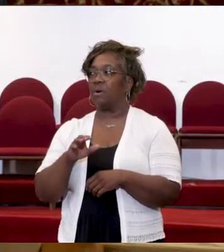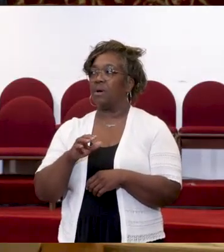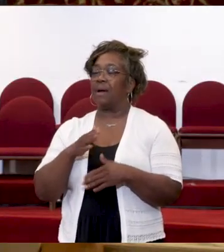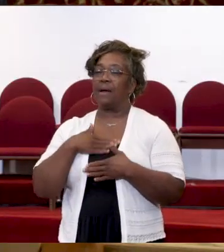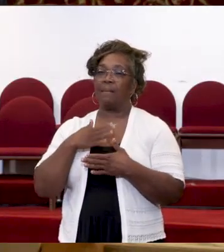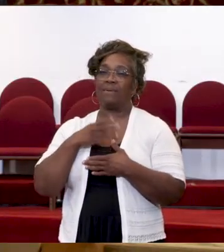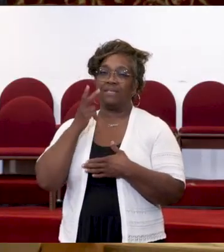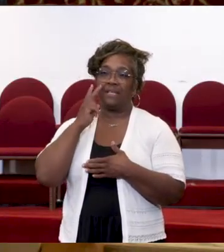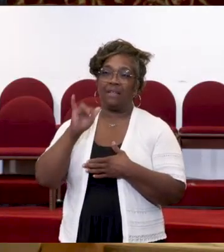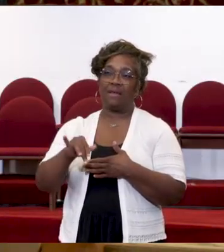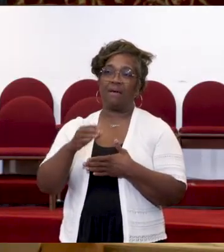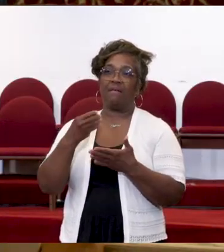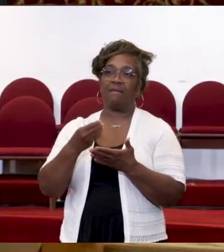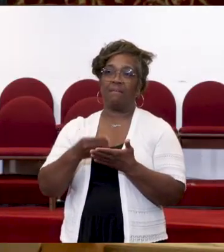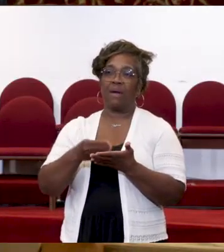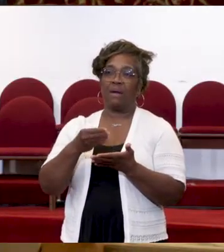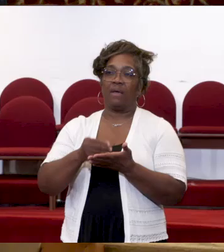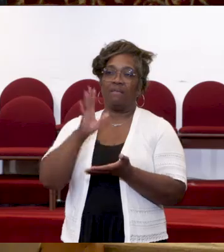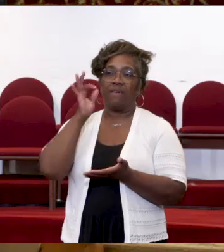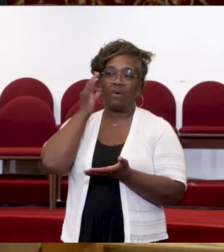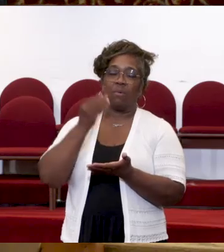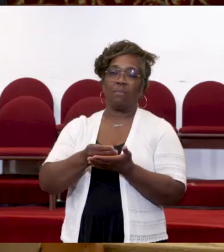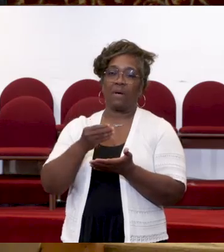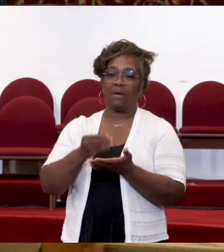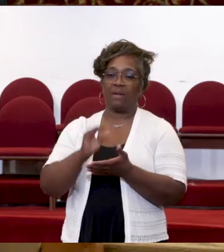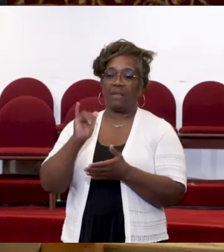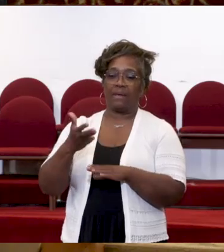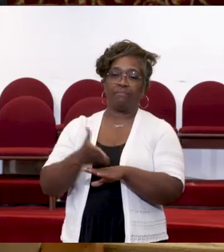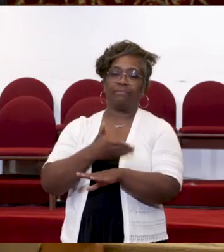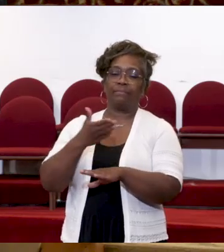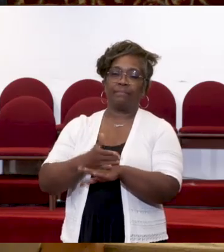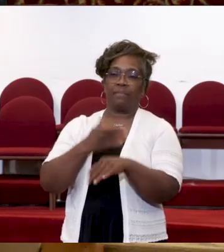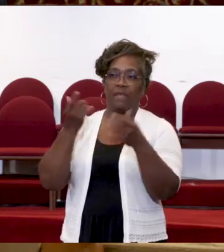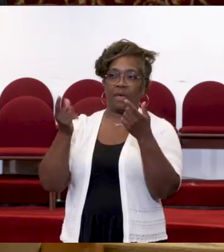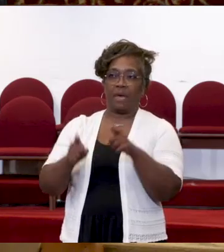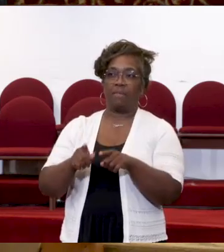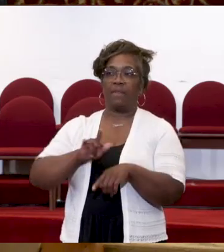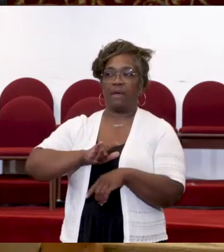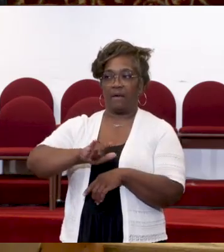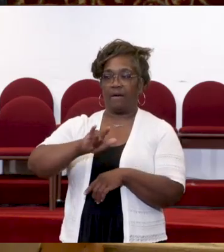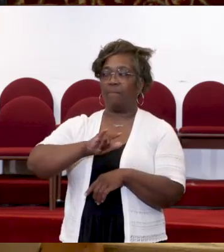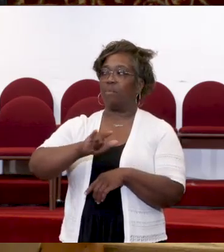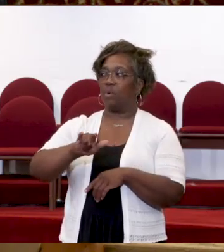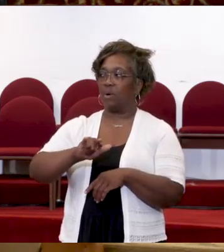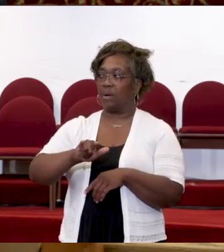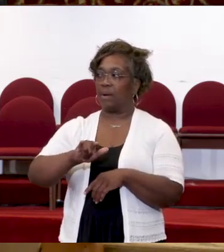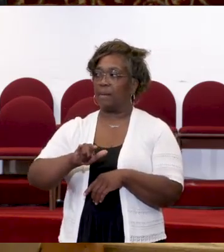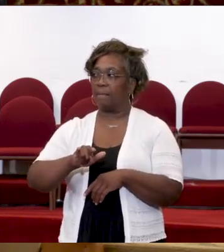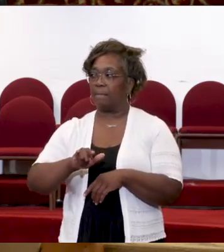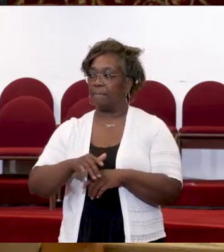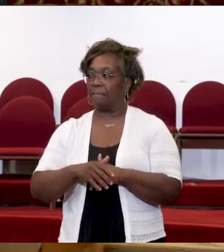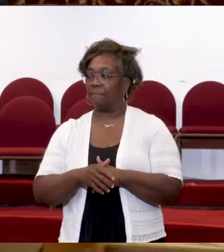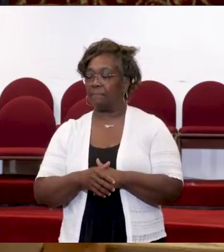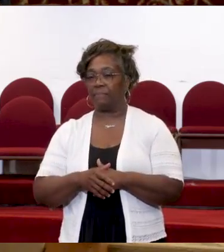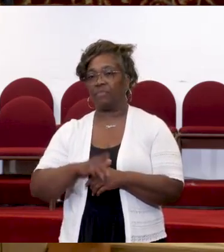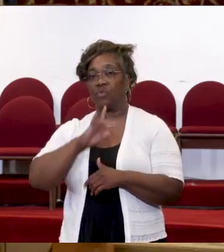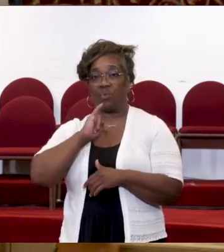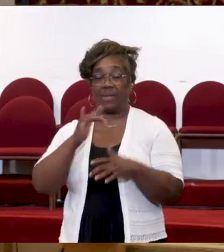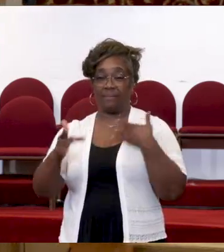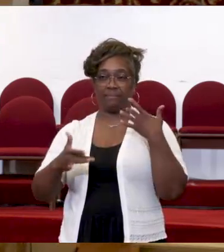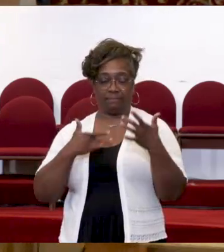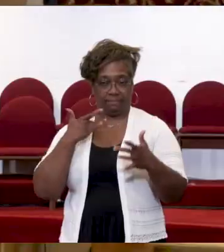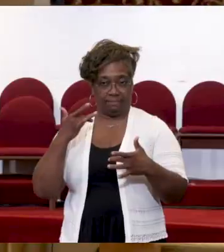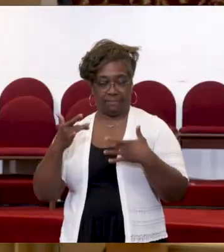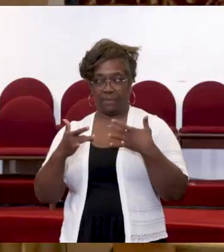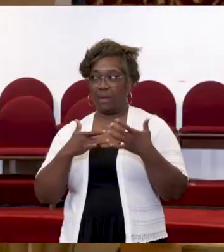pouring in. It's great to see that construction going. And that airport is going to continue to be upgraded. And I'm going to be really excited when the